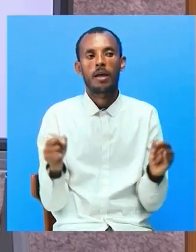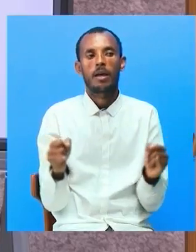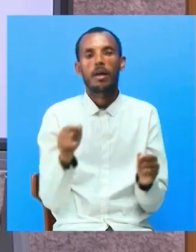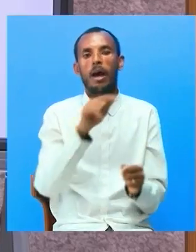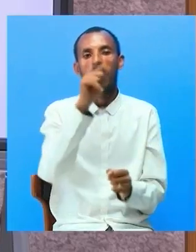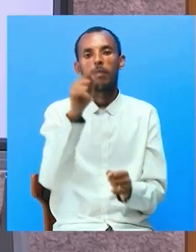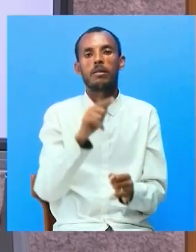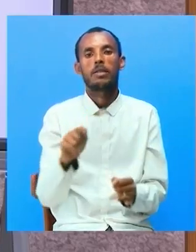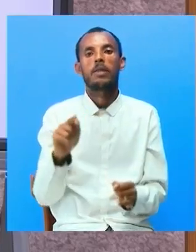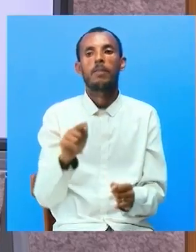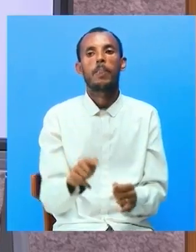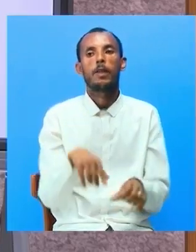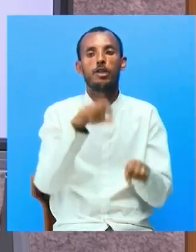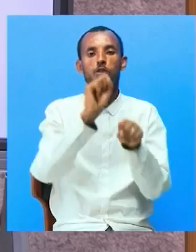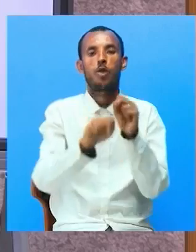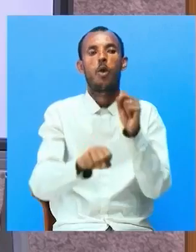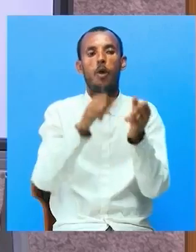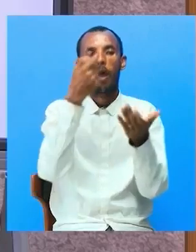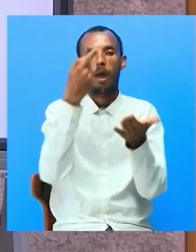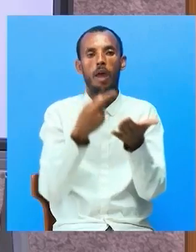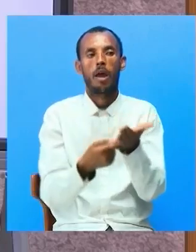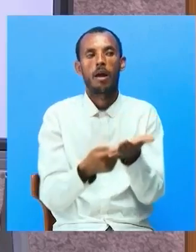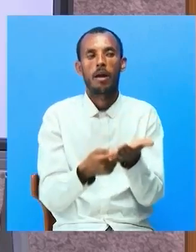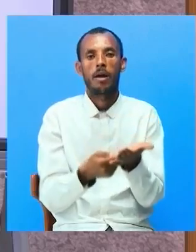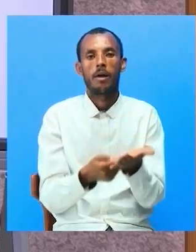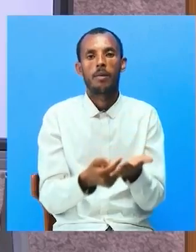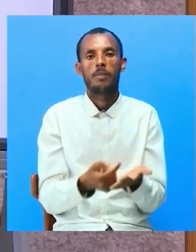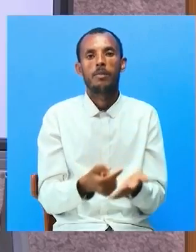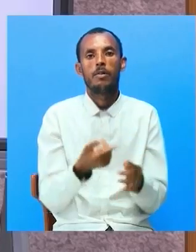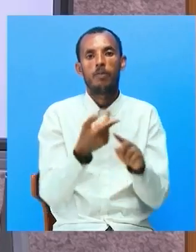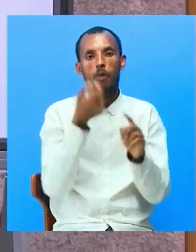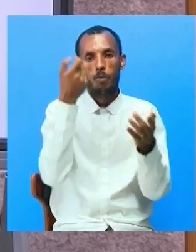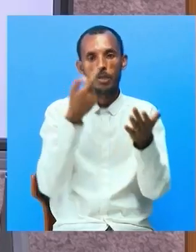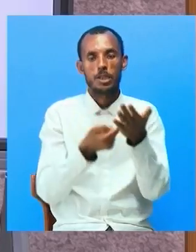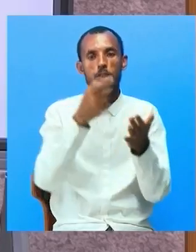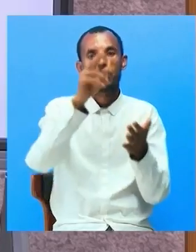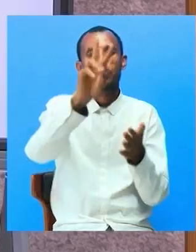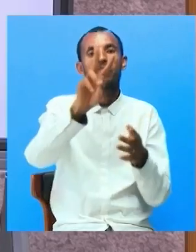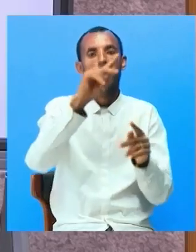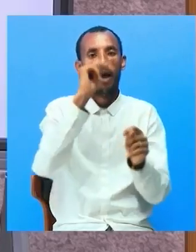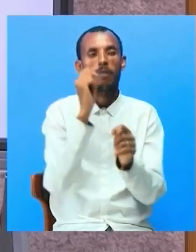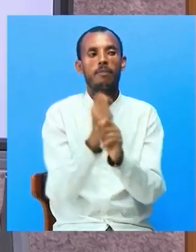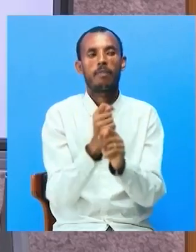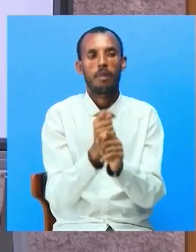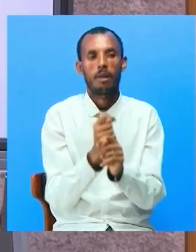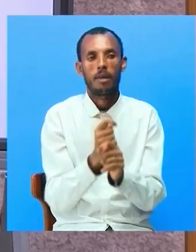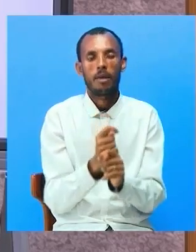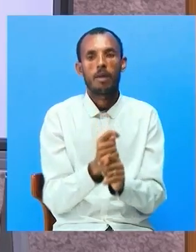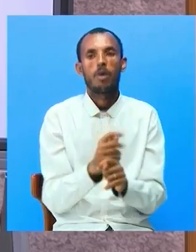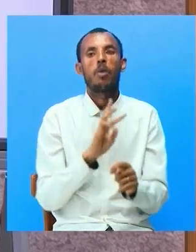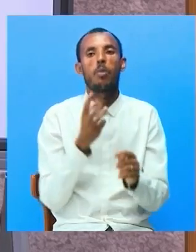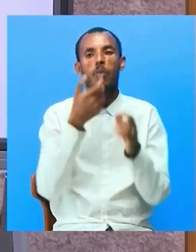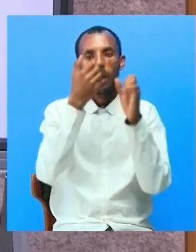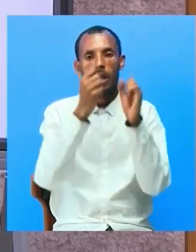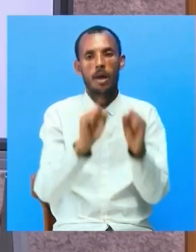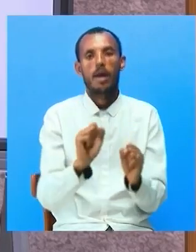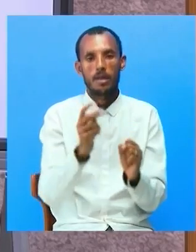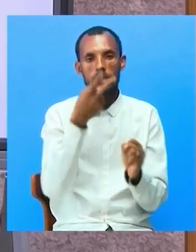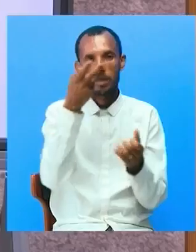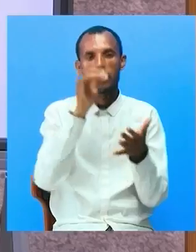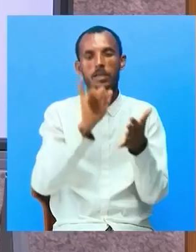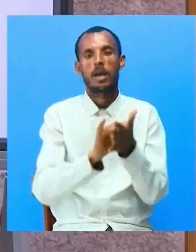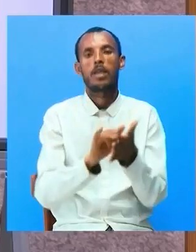an integers. So here, from these two activities, you can see